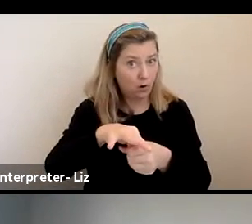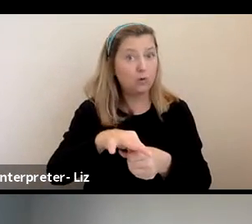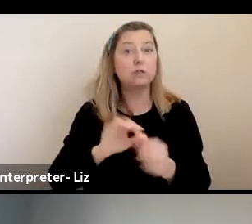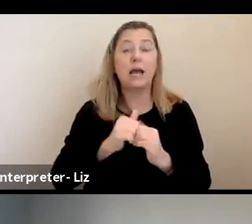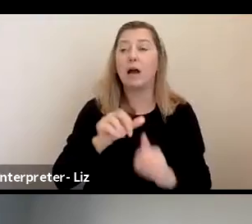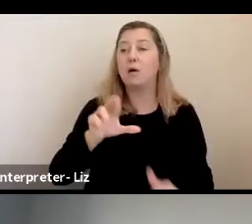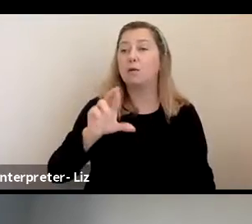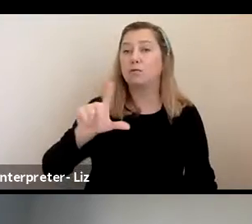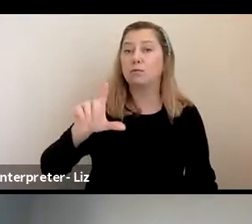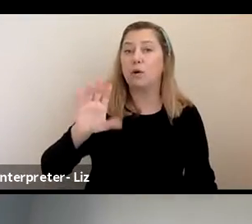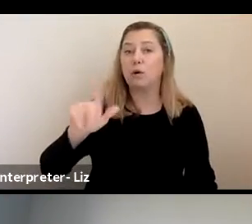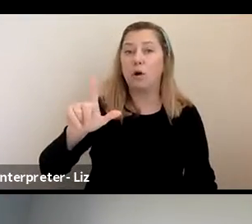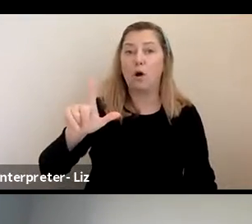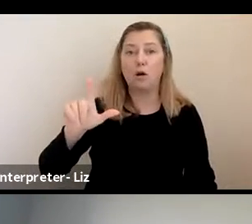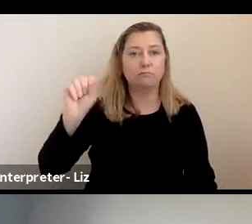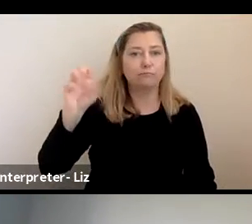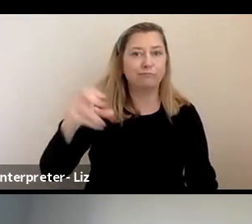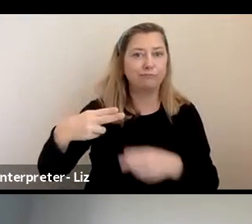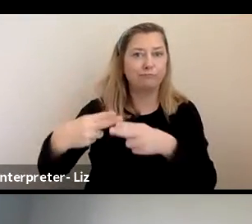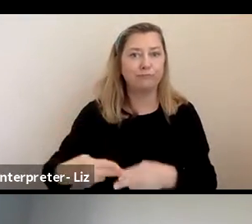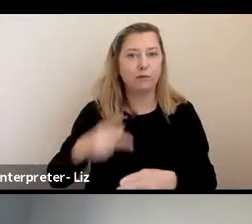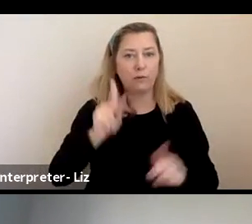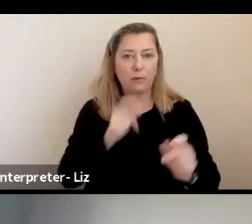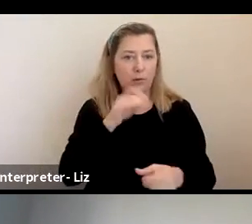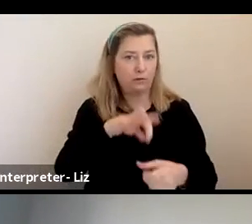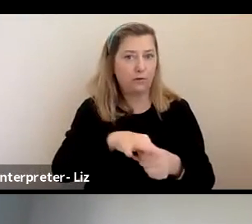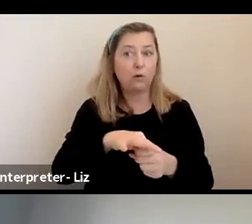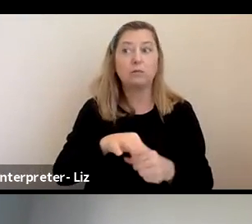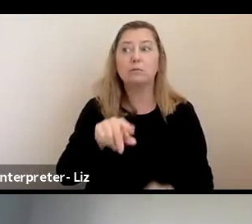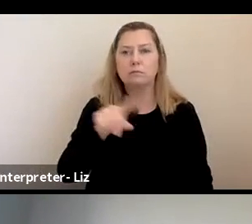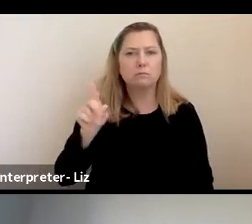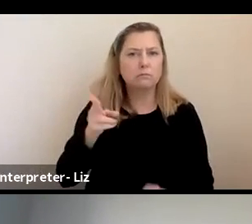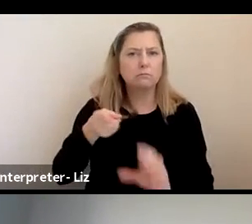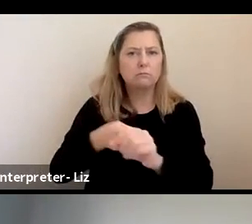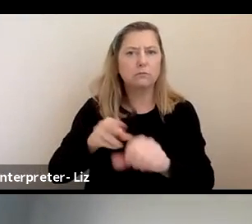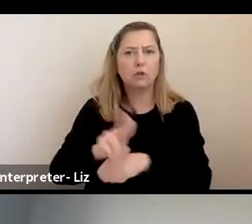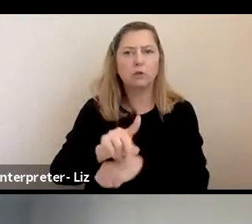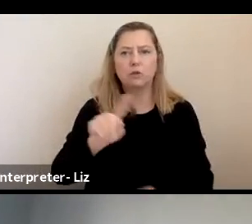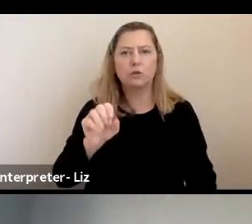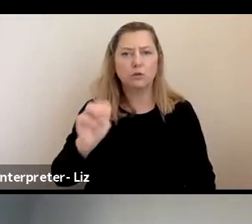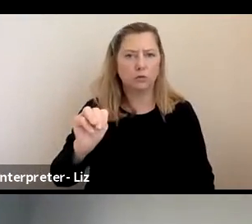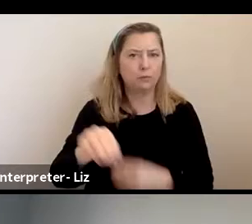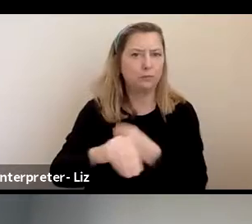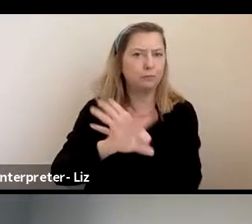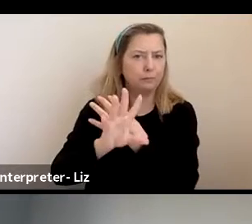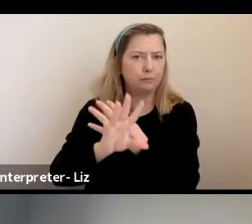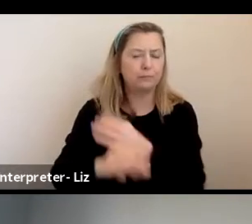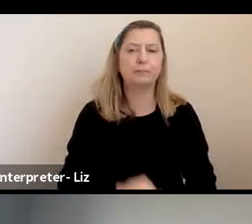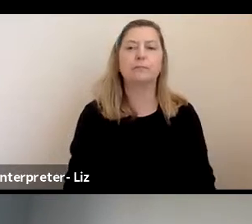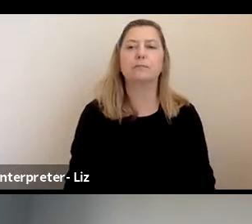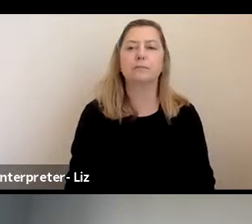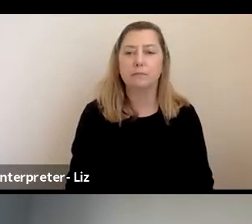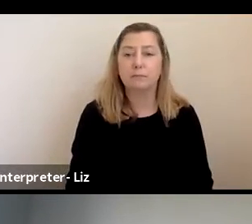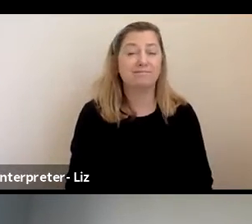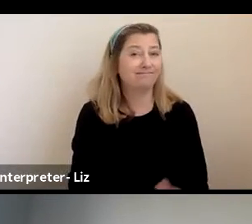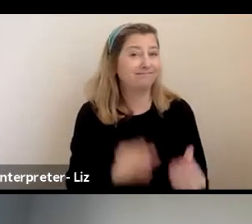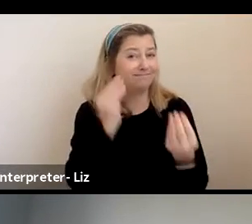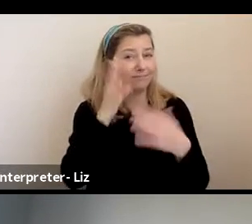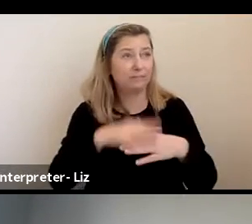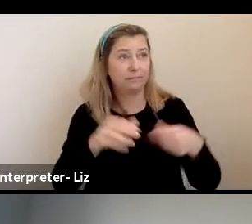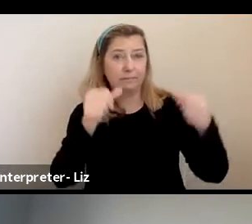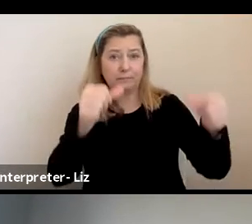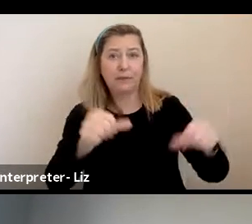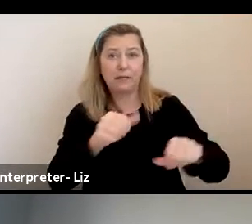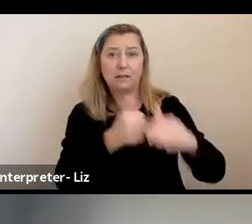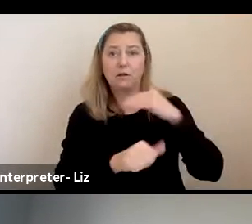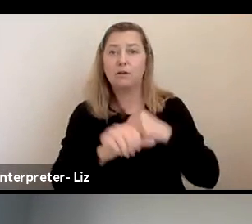roll call of voting members. Members are participating via Zoom. Meeting materials are posted under